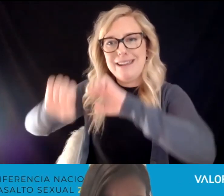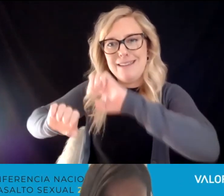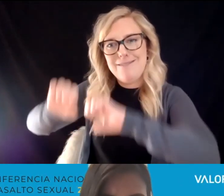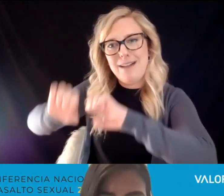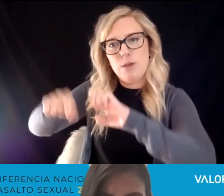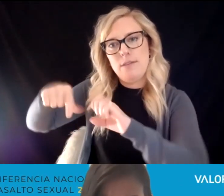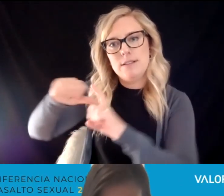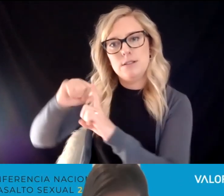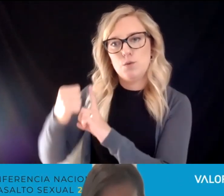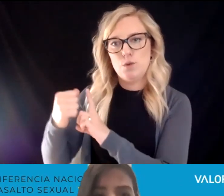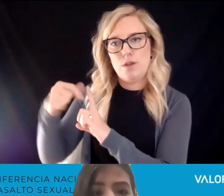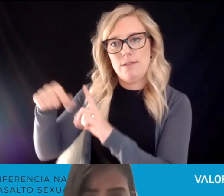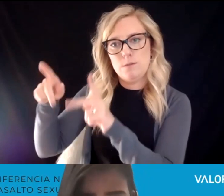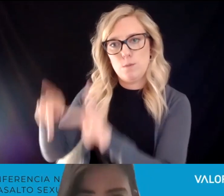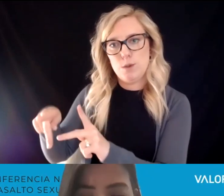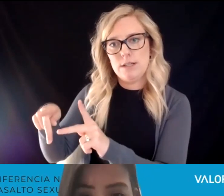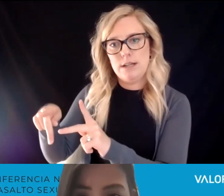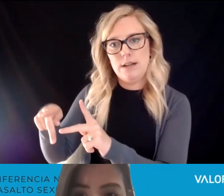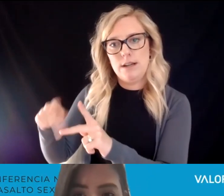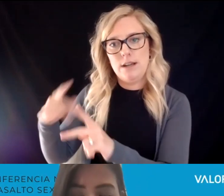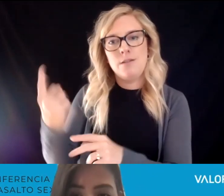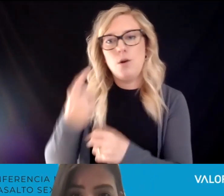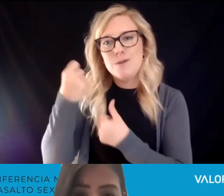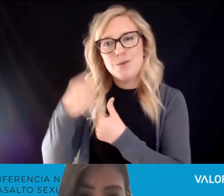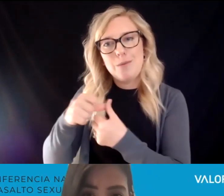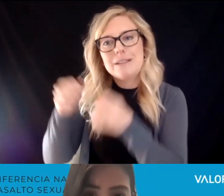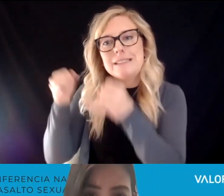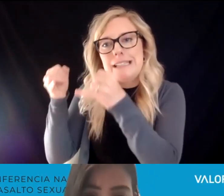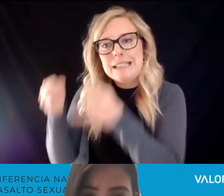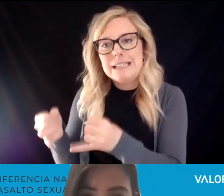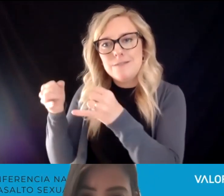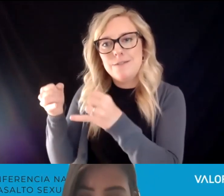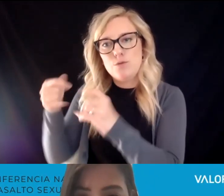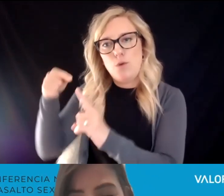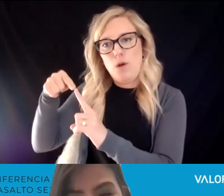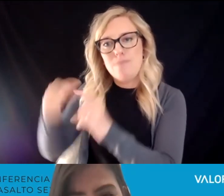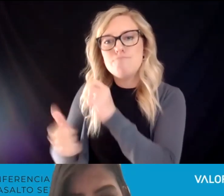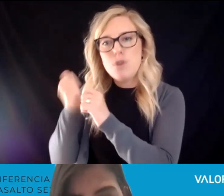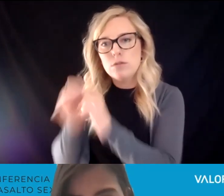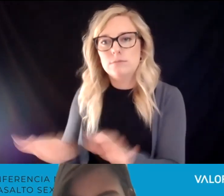And never lose sight of the fact that it is the individual who is the most important thing.